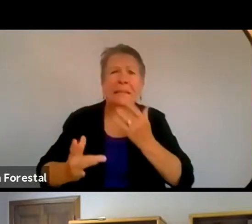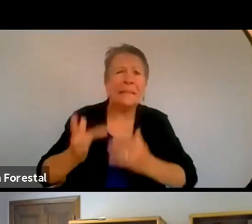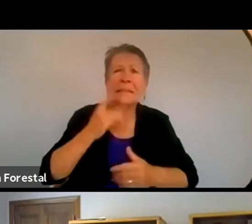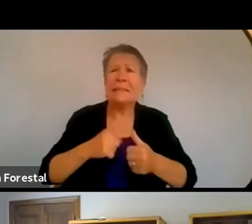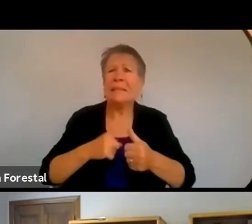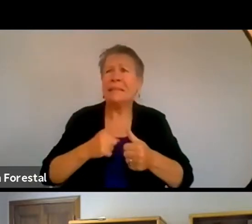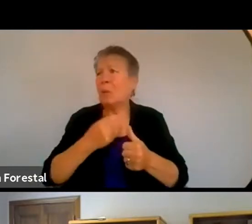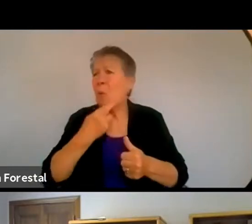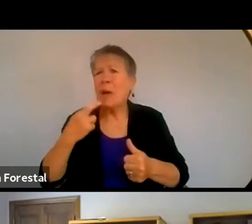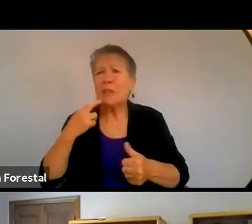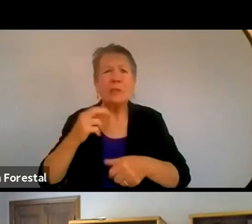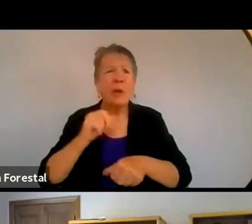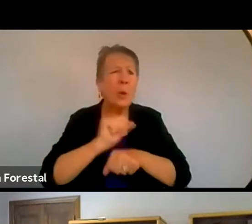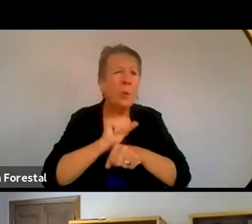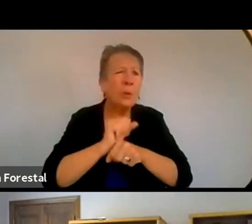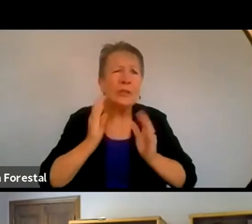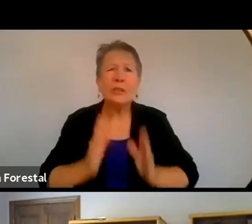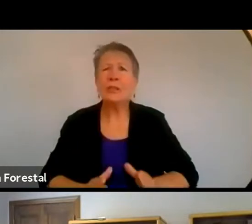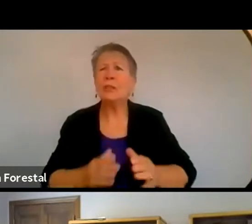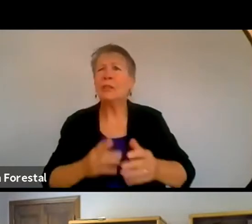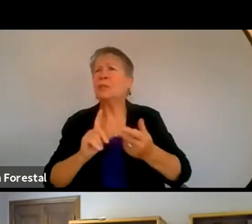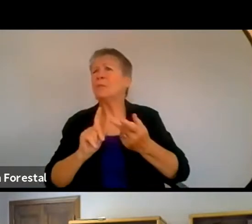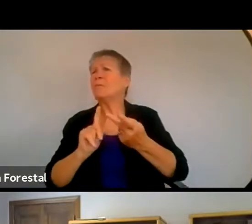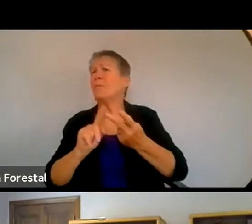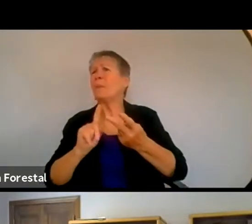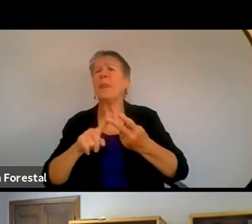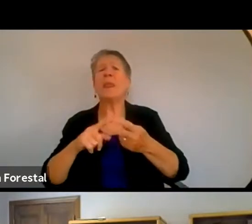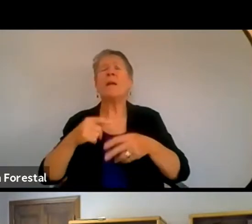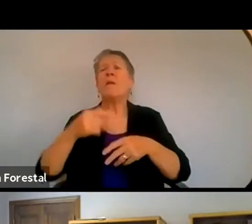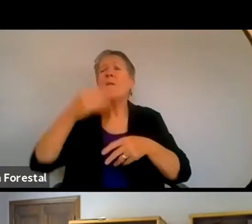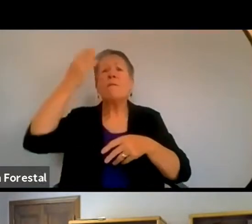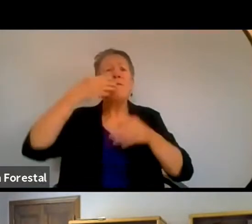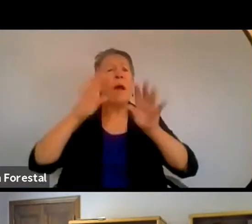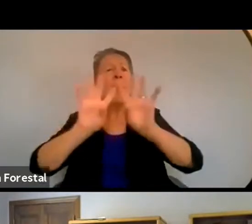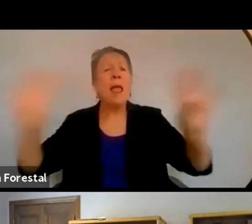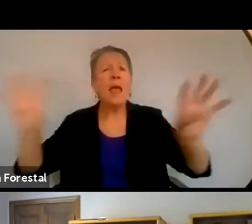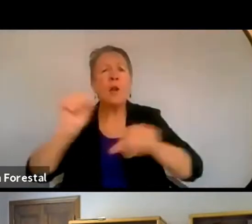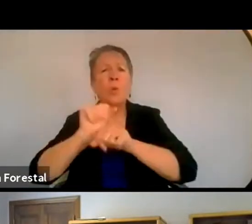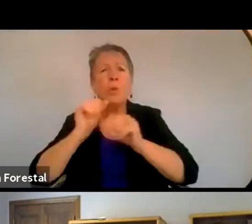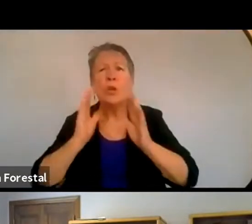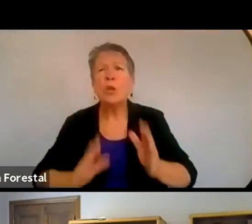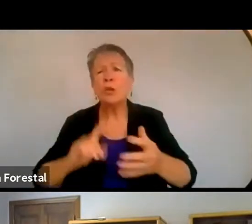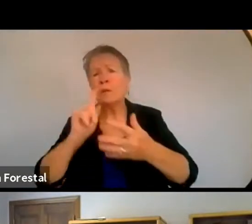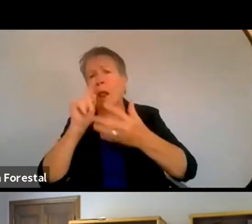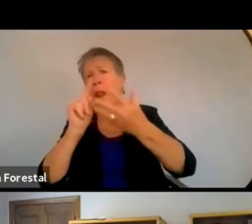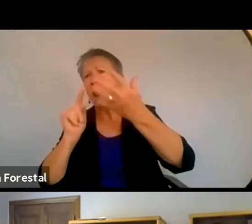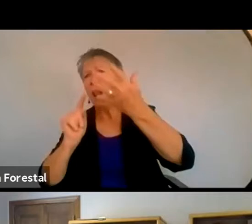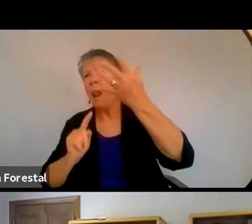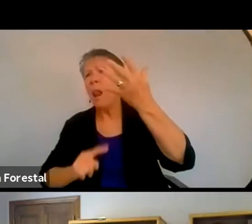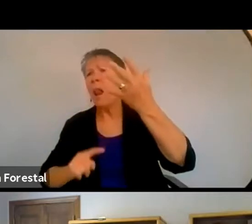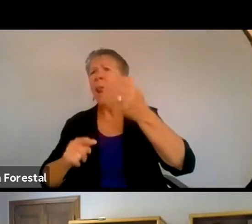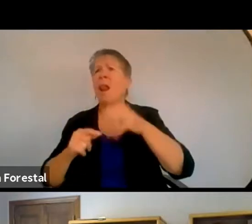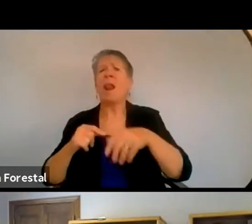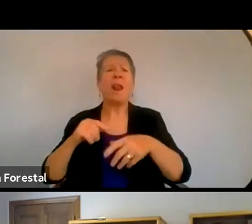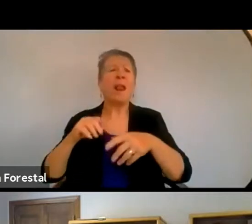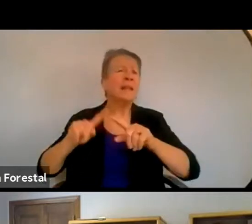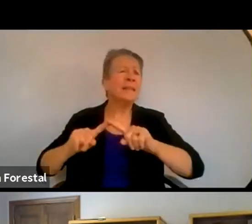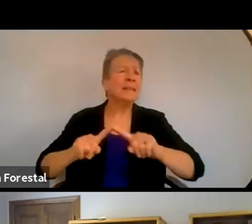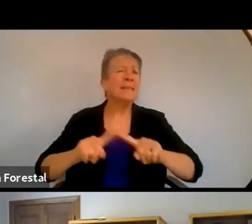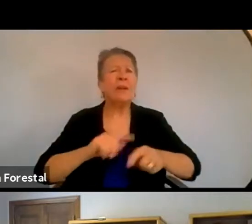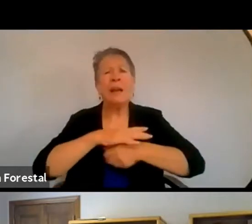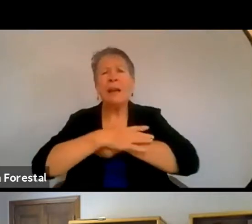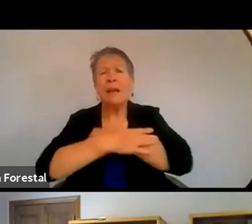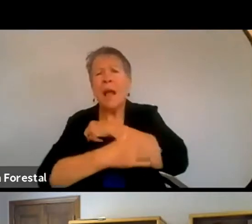workers, states, counties, and municipalities. The impact will be devastating and will last a long time. I just don't